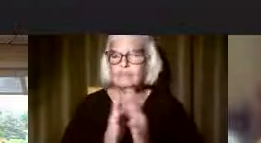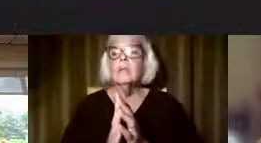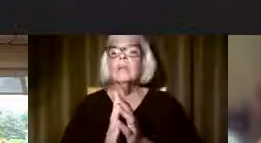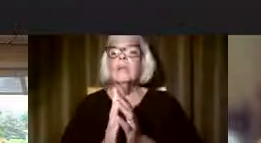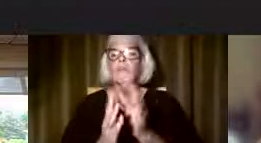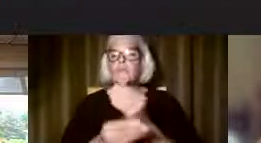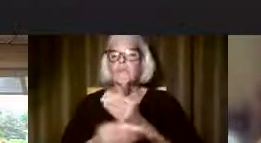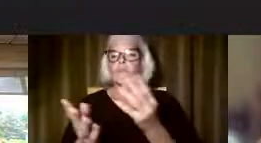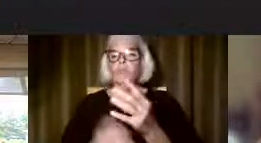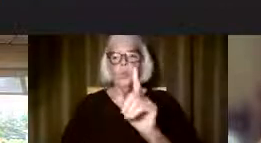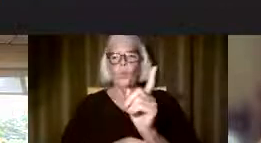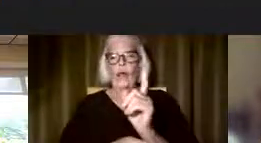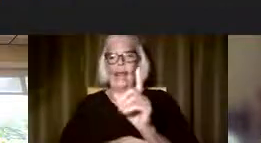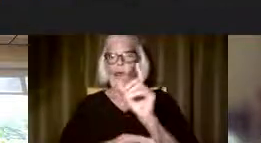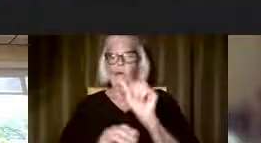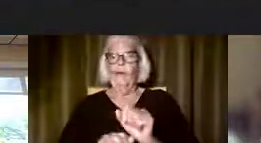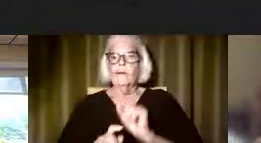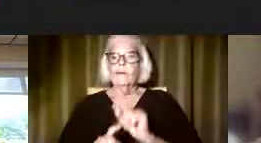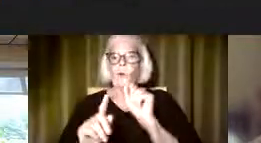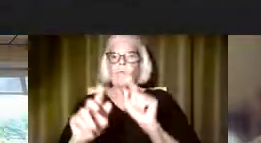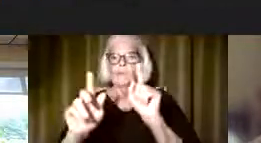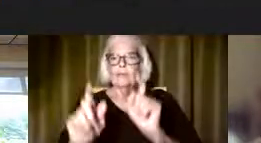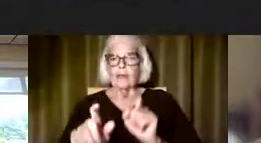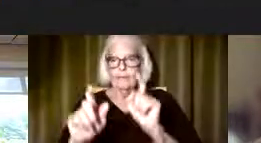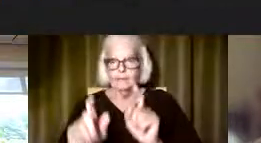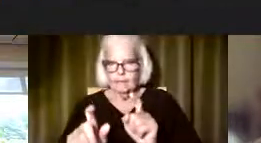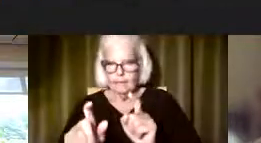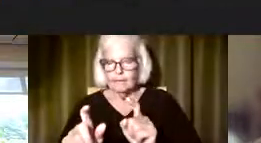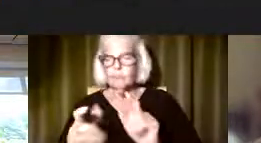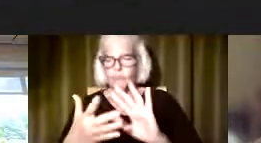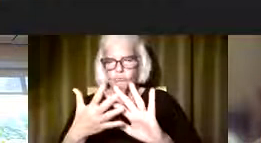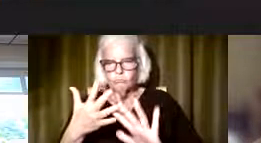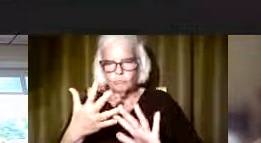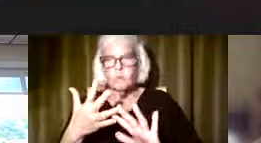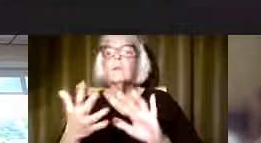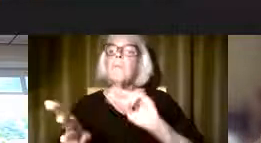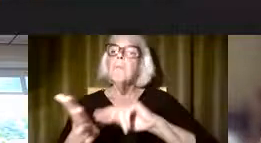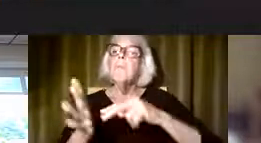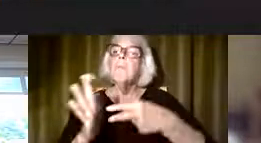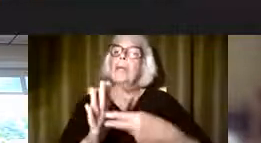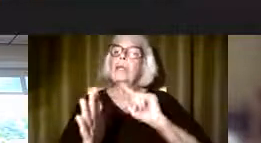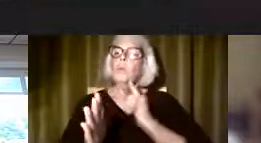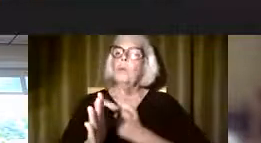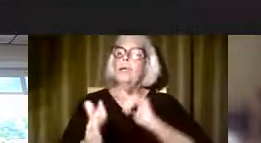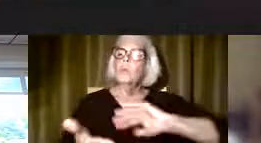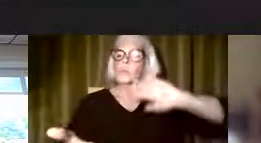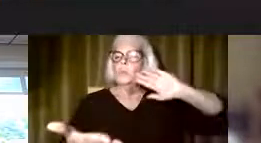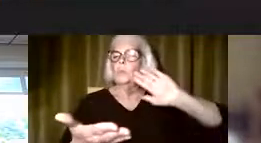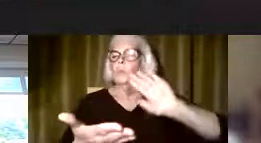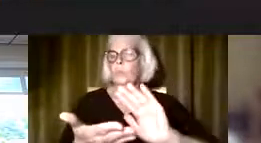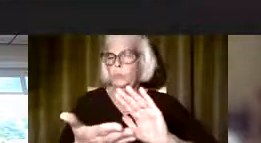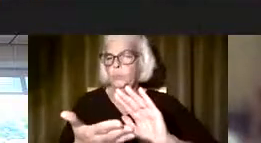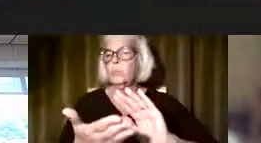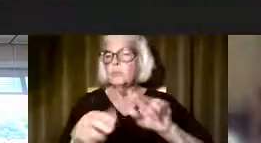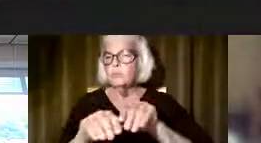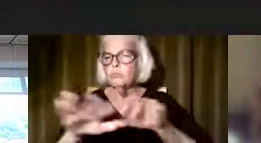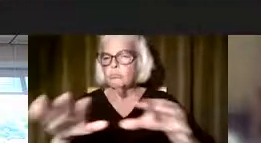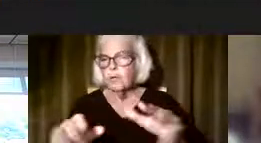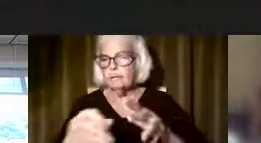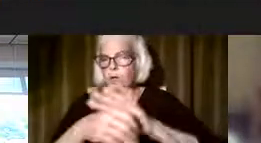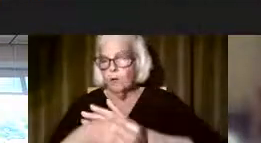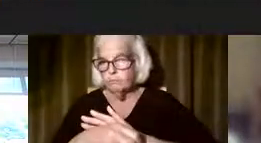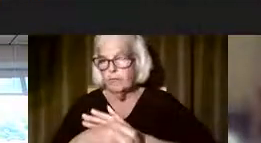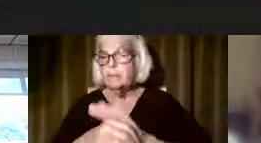some positive gains in just controlling how much spread there was of COVID, especially to our most